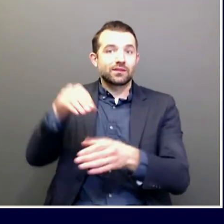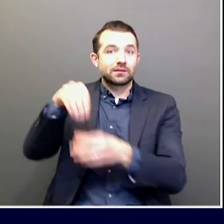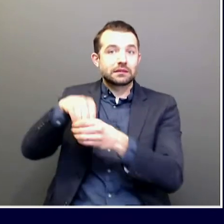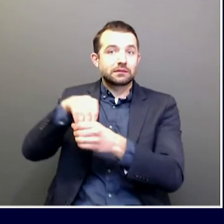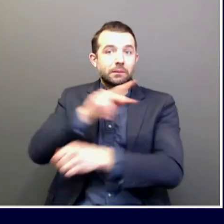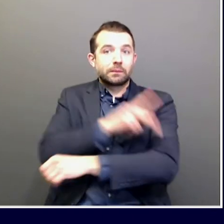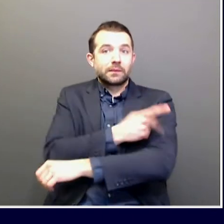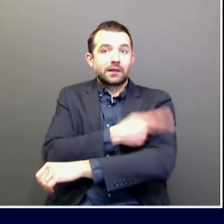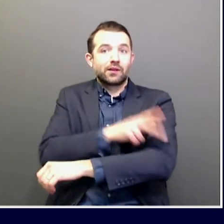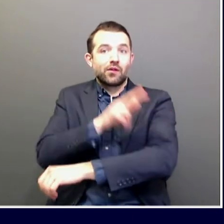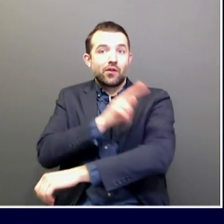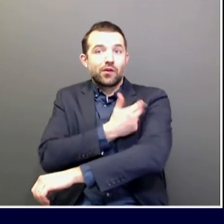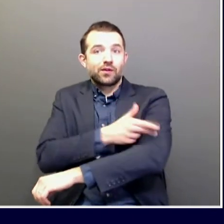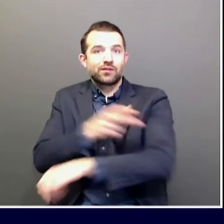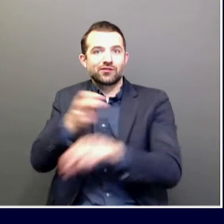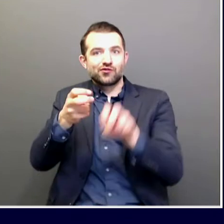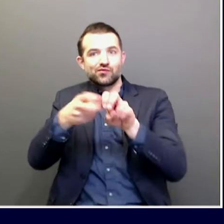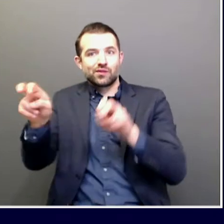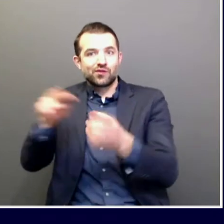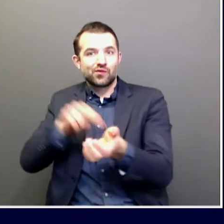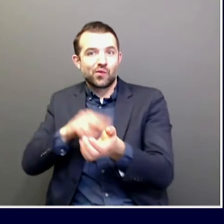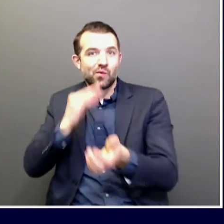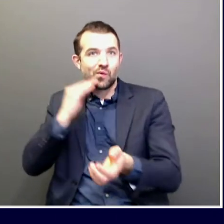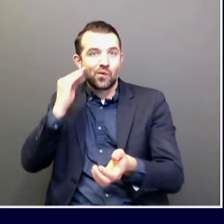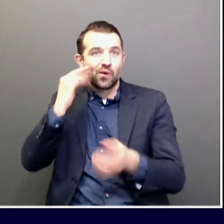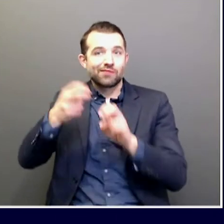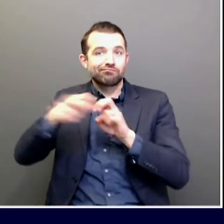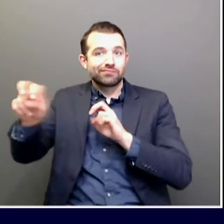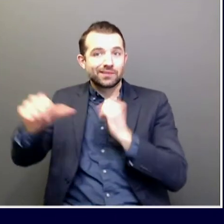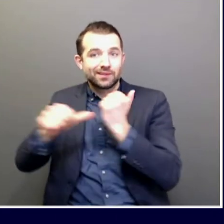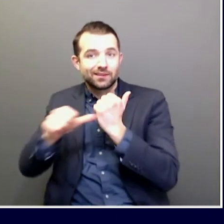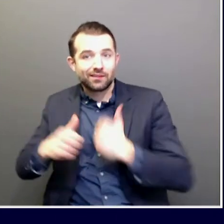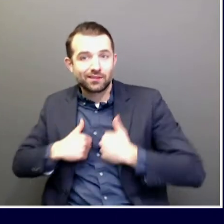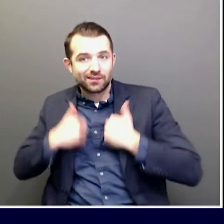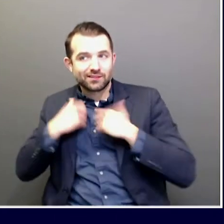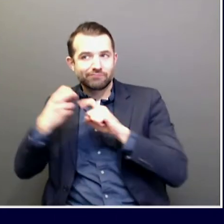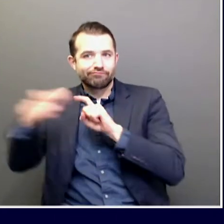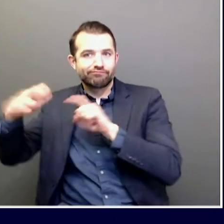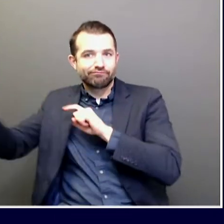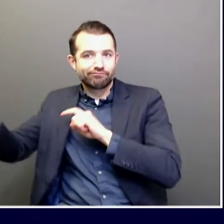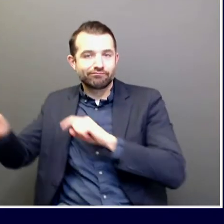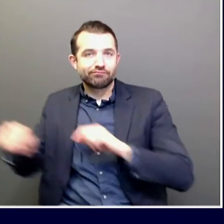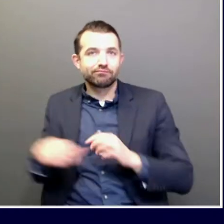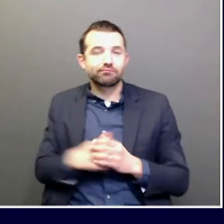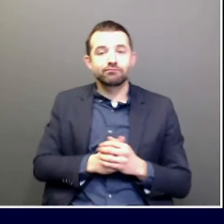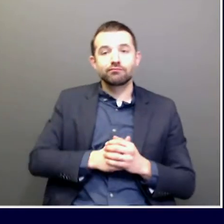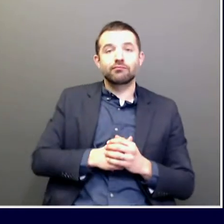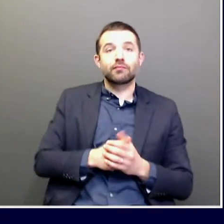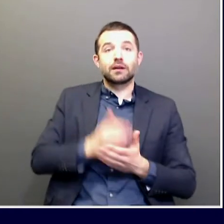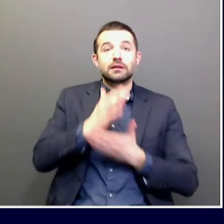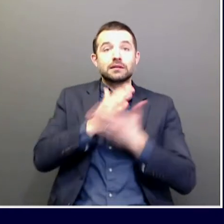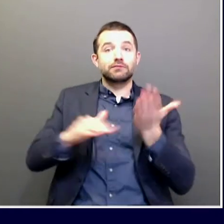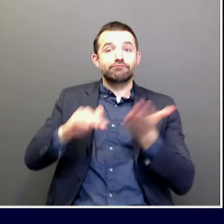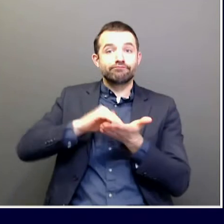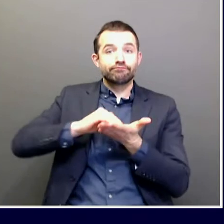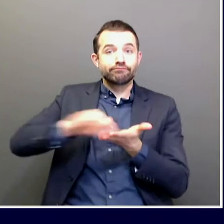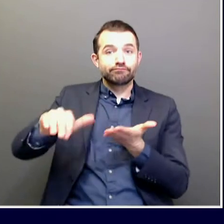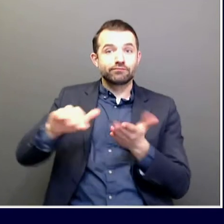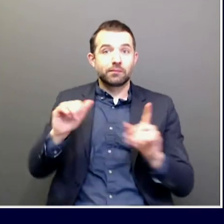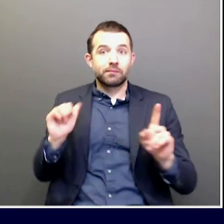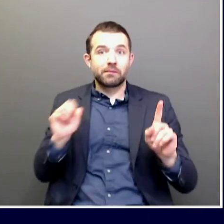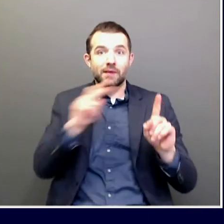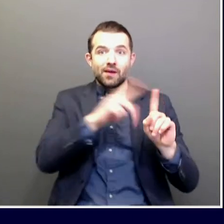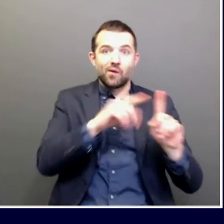of personal support person who can help those people who can't necessarily function as independently as they might